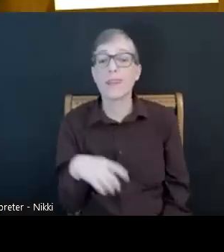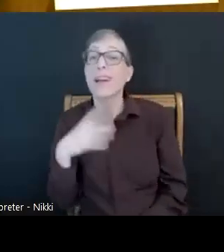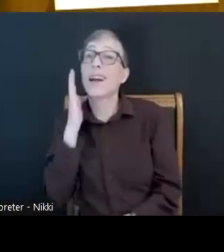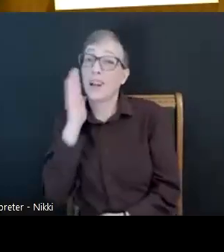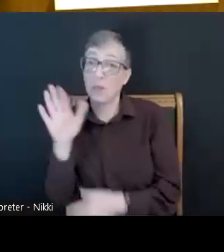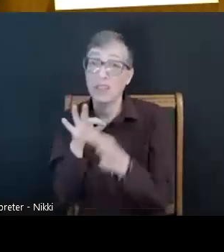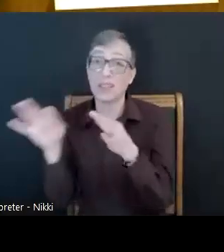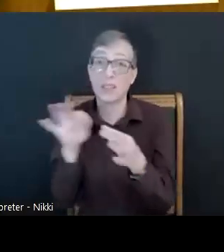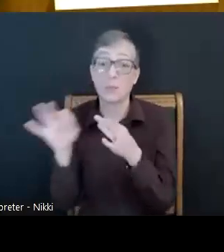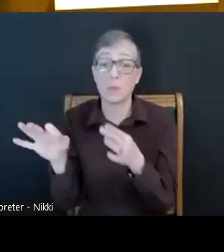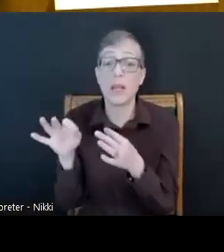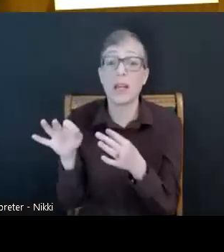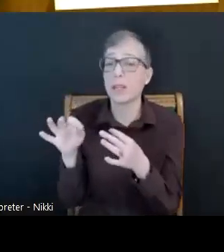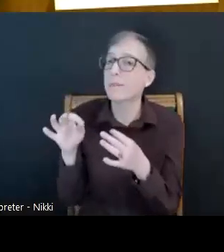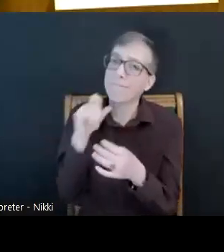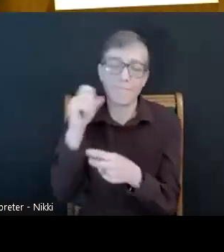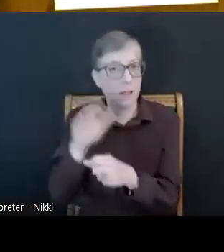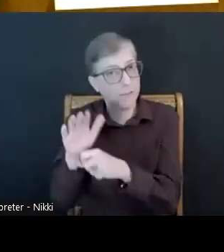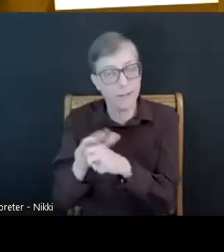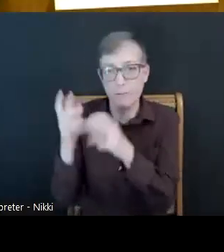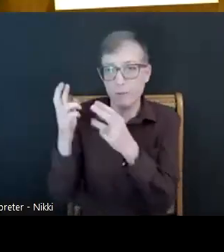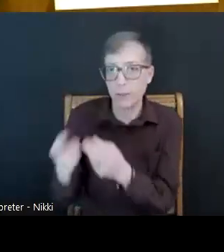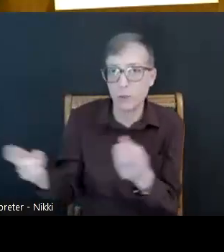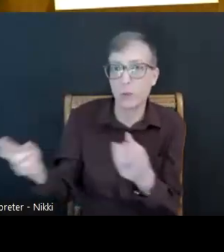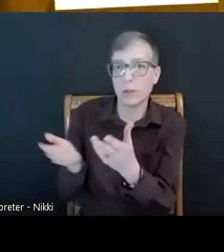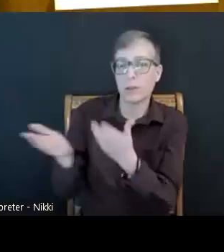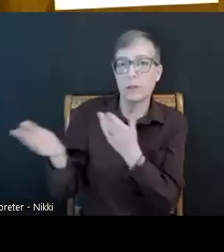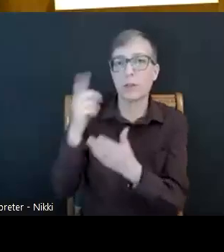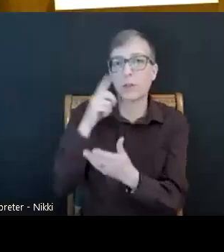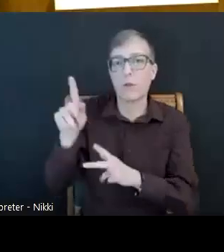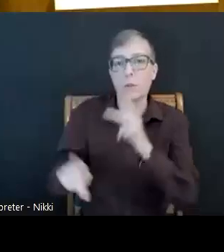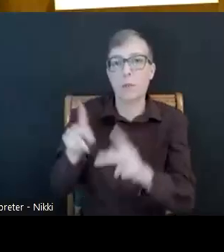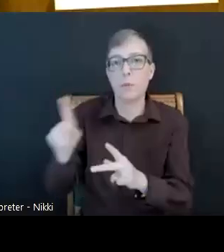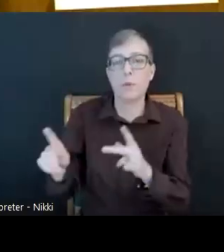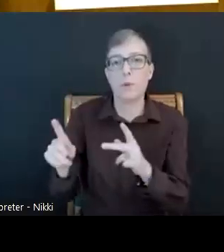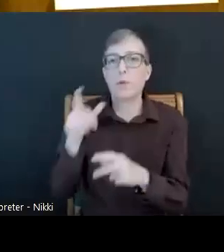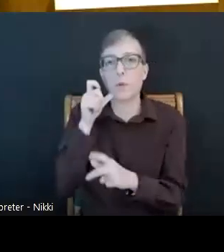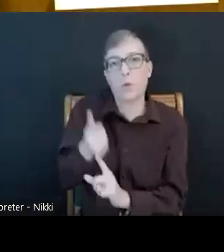services designed for people who are blind or with severe visual impairment.